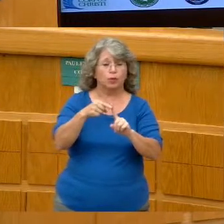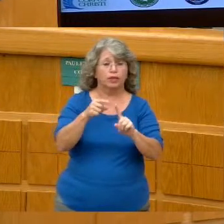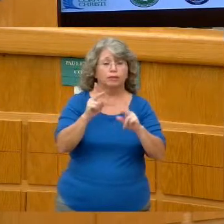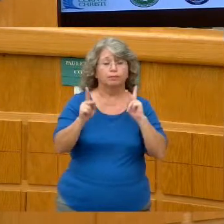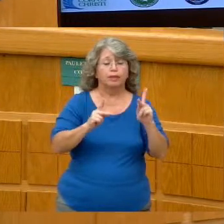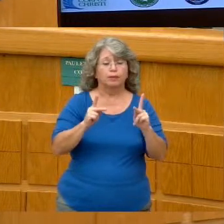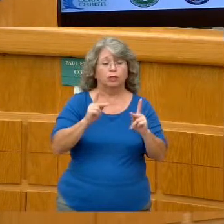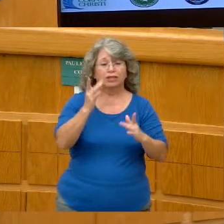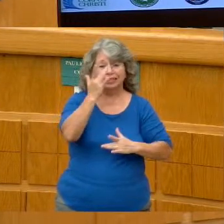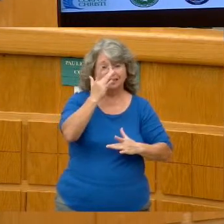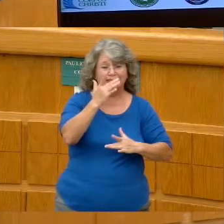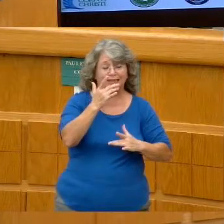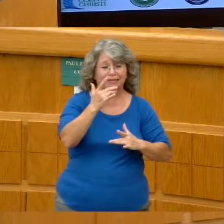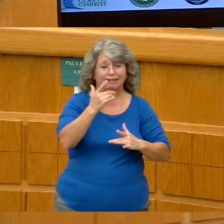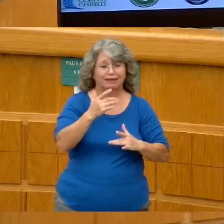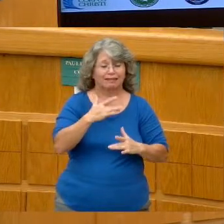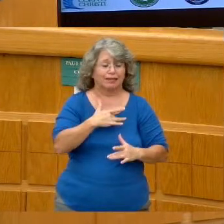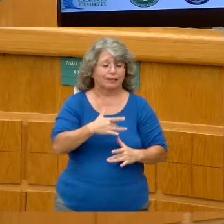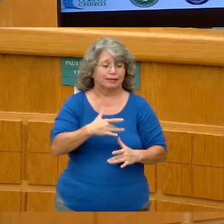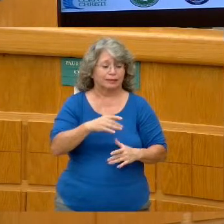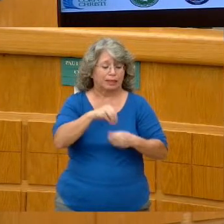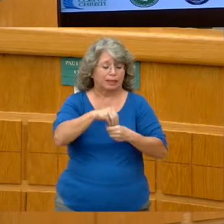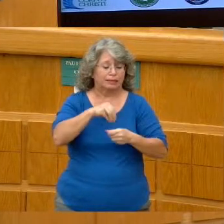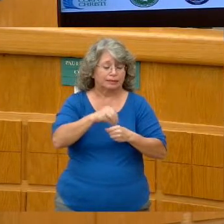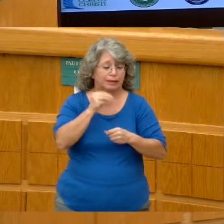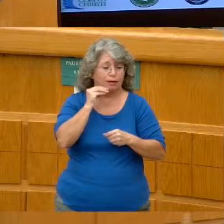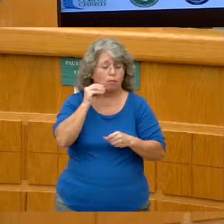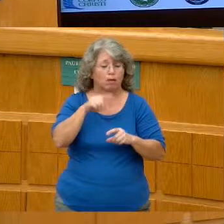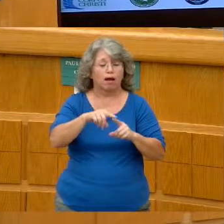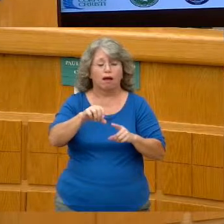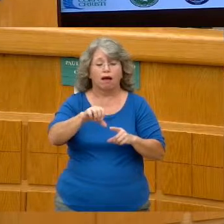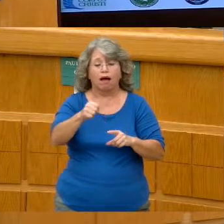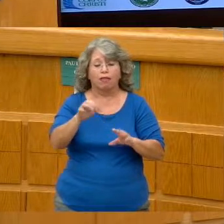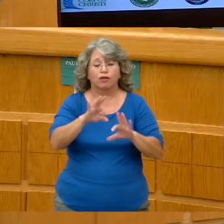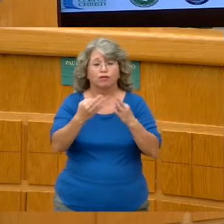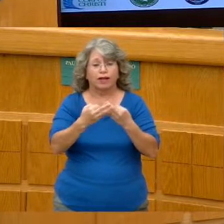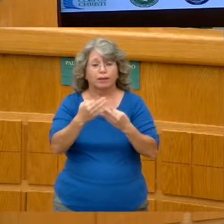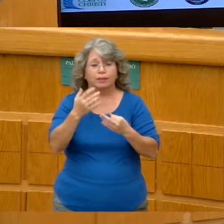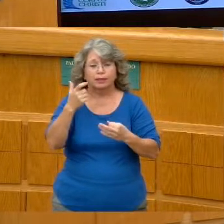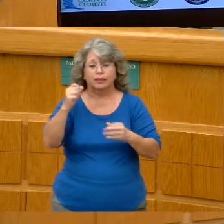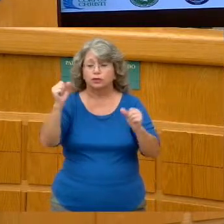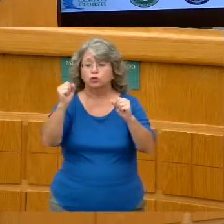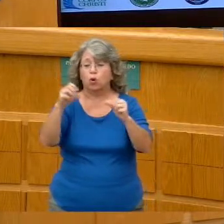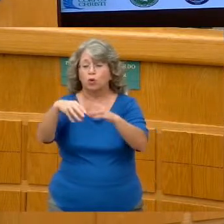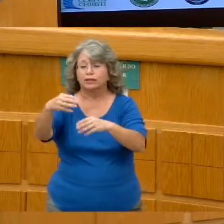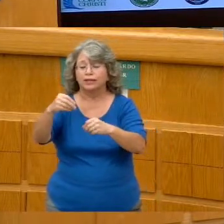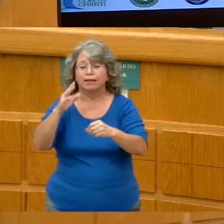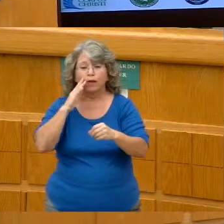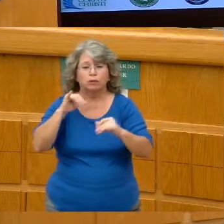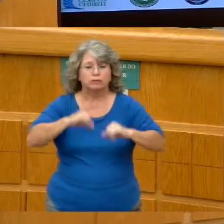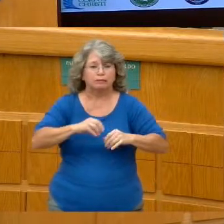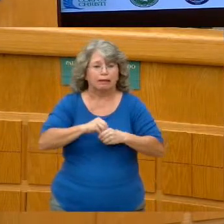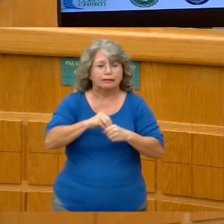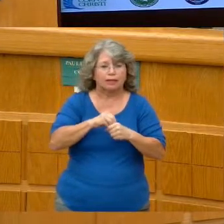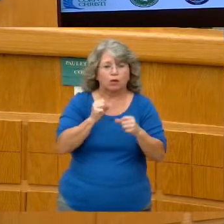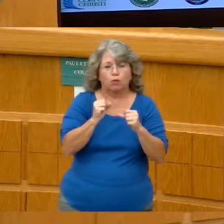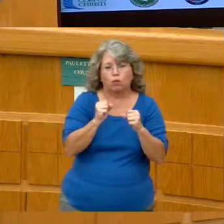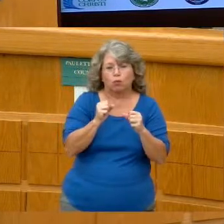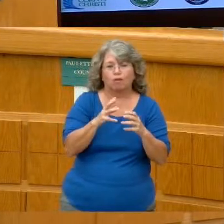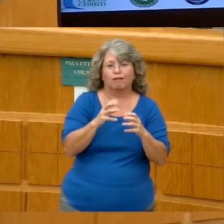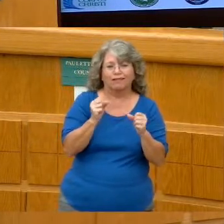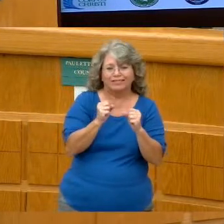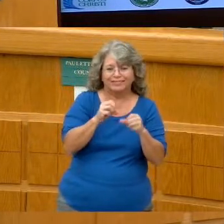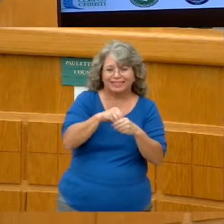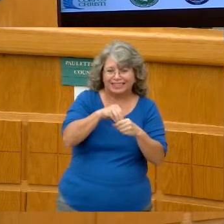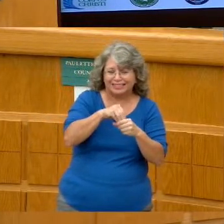home, but other family members, because it's cold, will also be inside the home. What we want to remind people, though, is that in March,